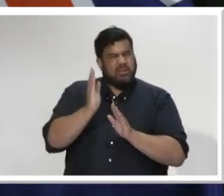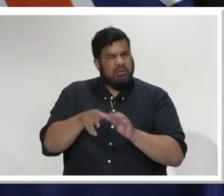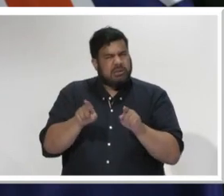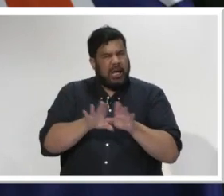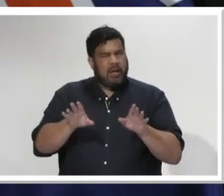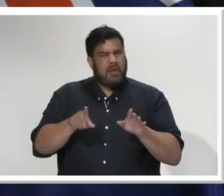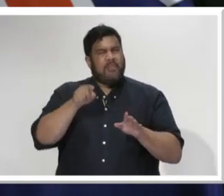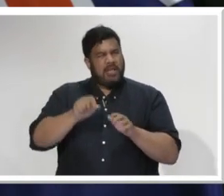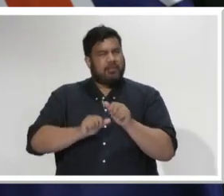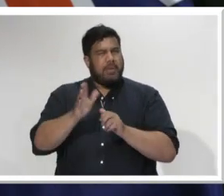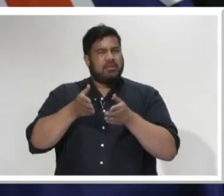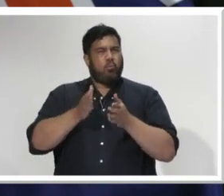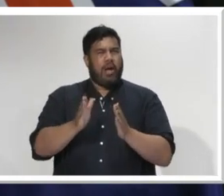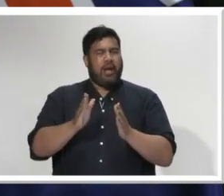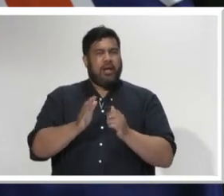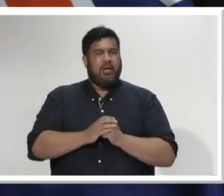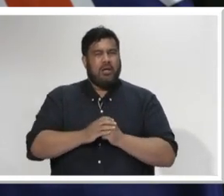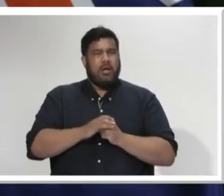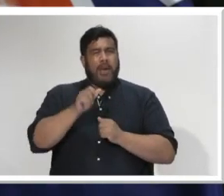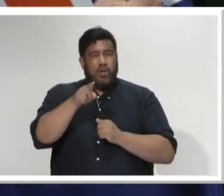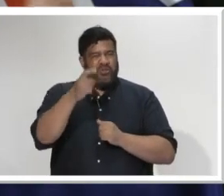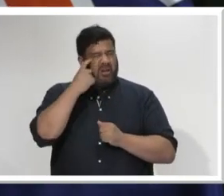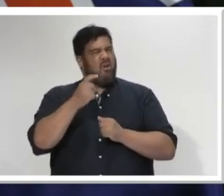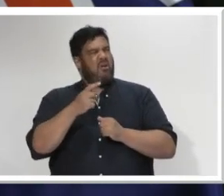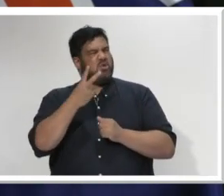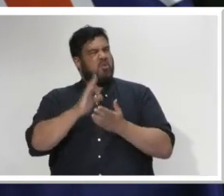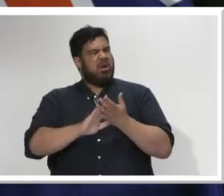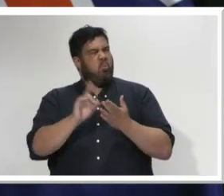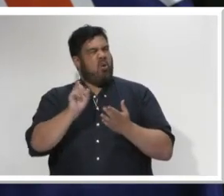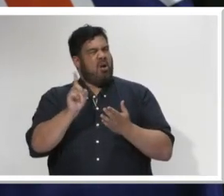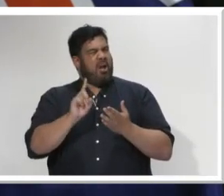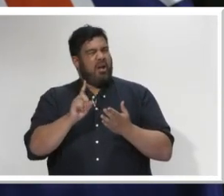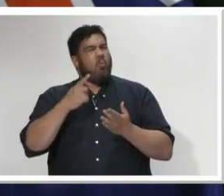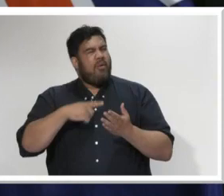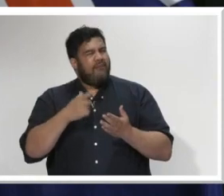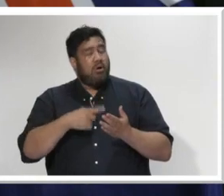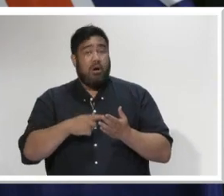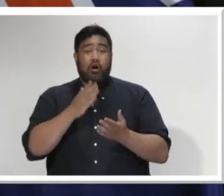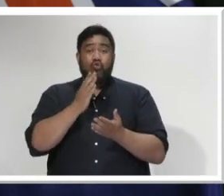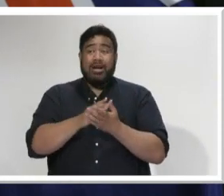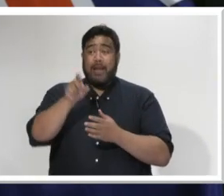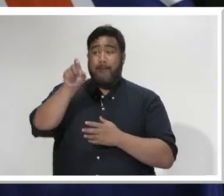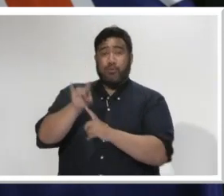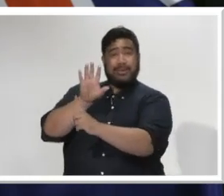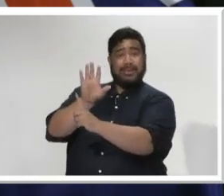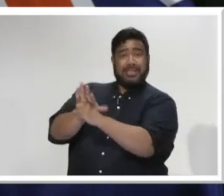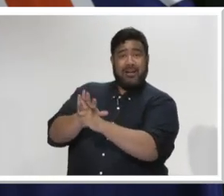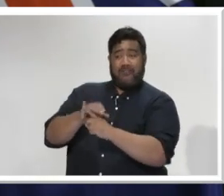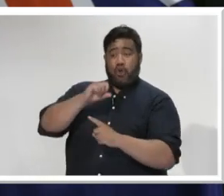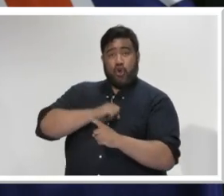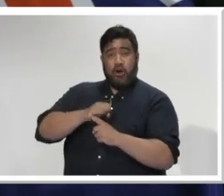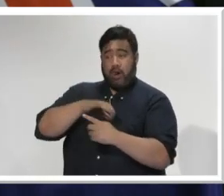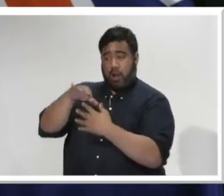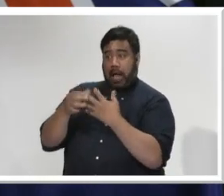standard. And for anyone who's ever wondered why, that's the distance you need from someone who may potentially be symptomatic if you are to